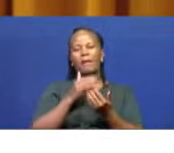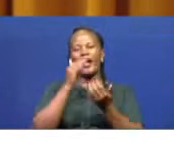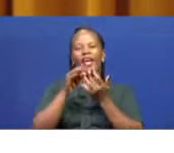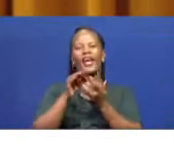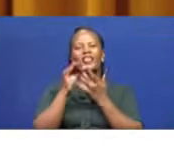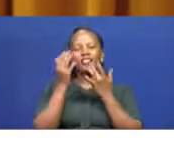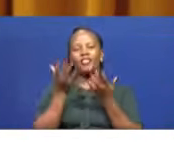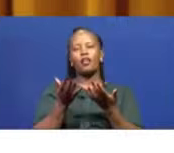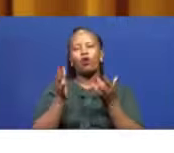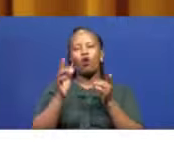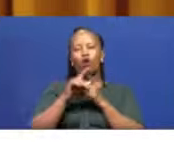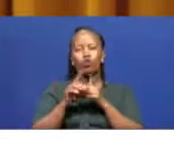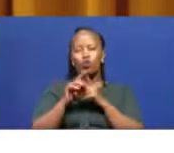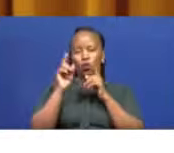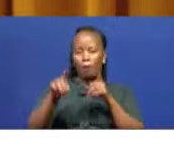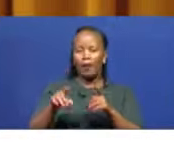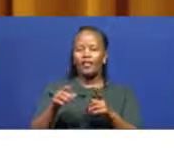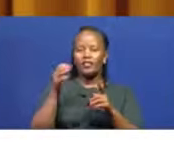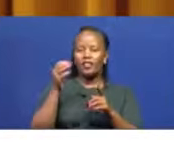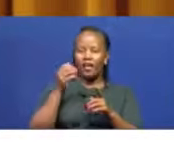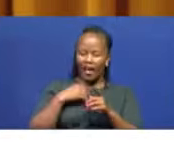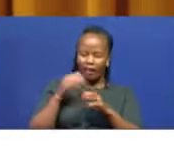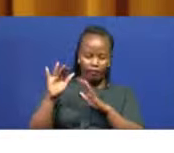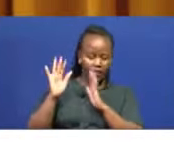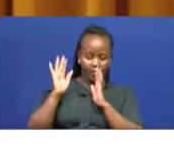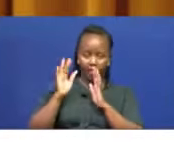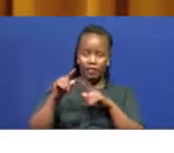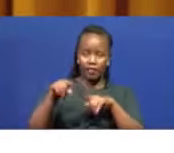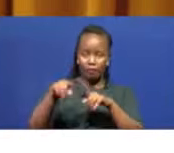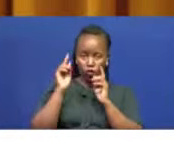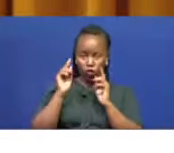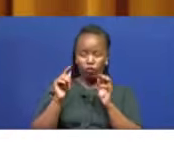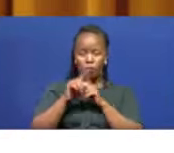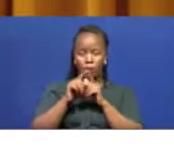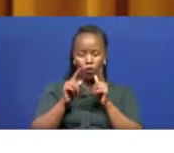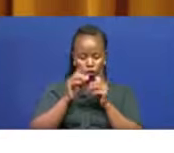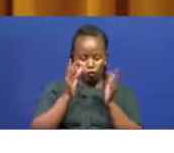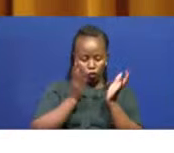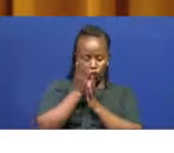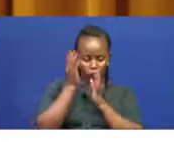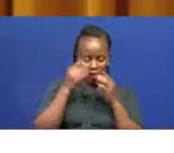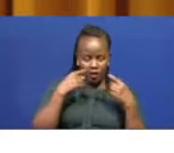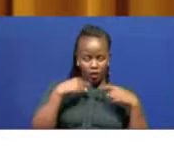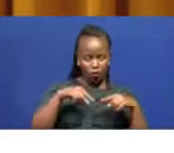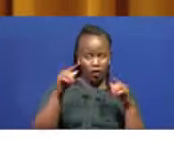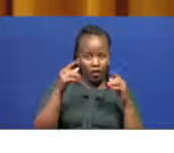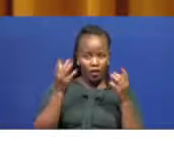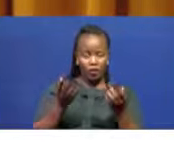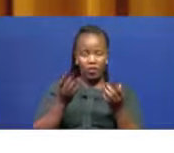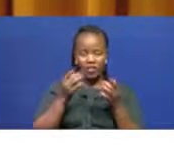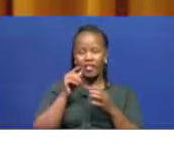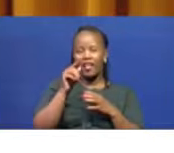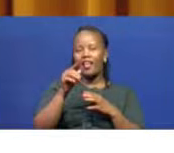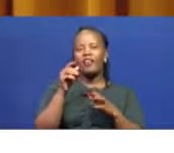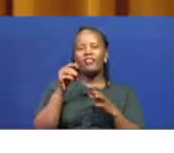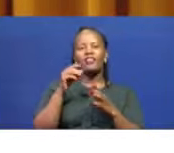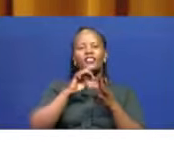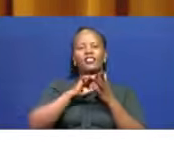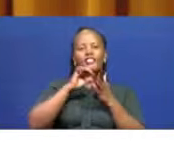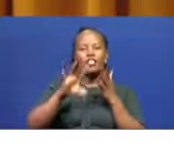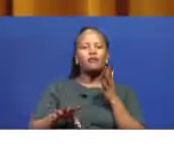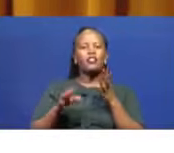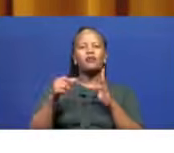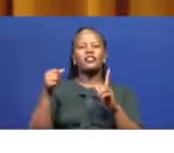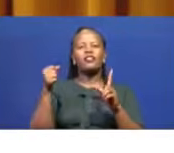disqualified themselves from the impeachment process. D, a declaration that the impeachment motion violated the